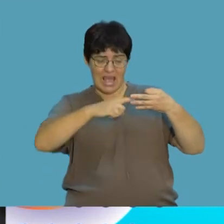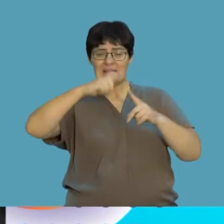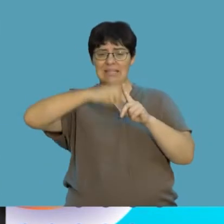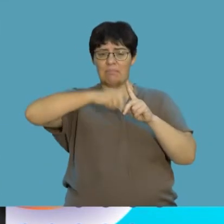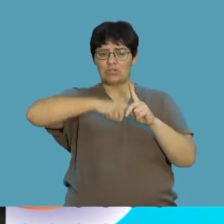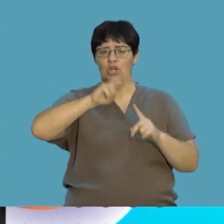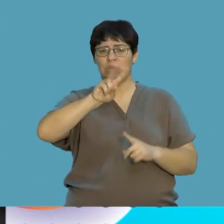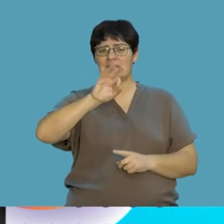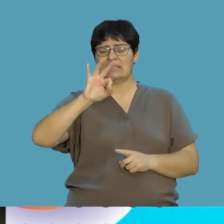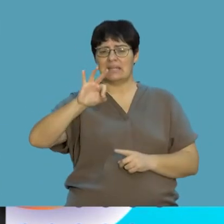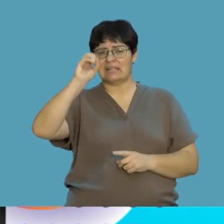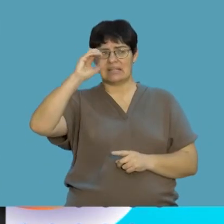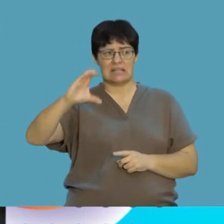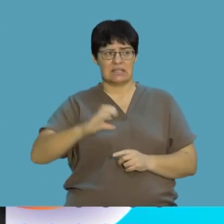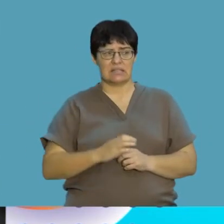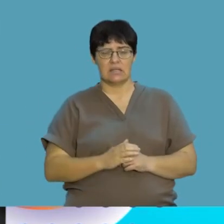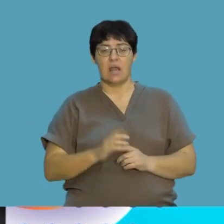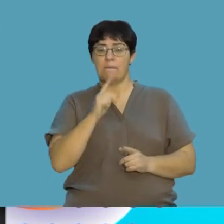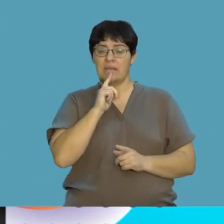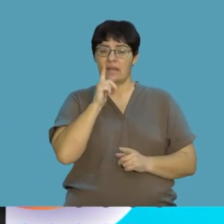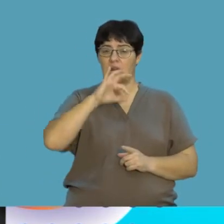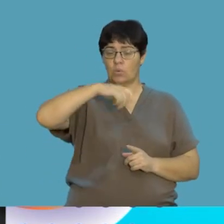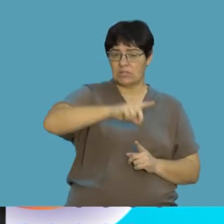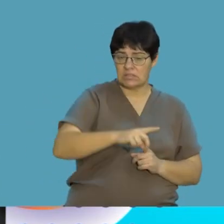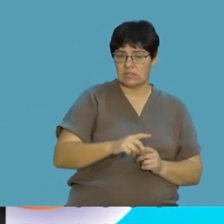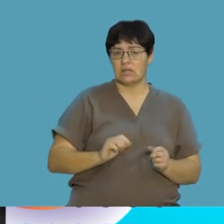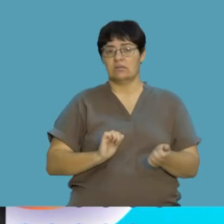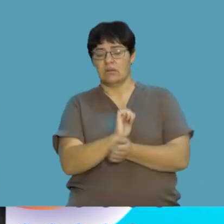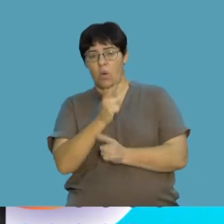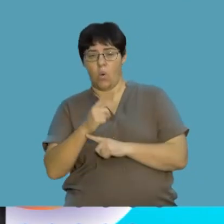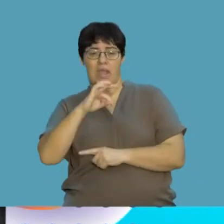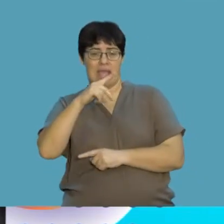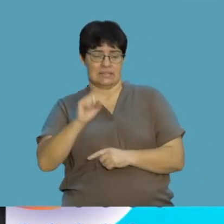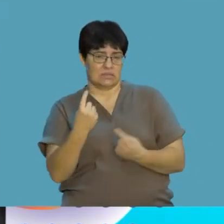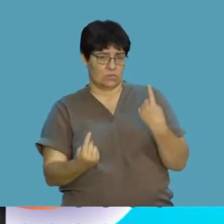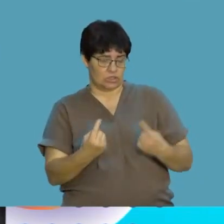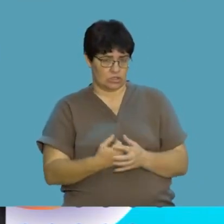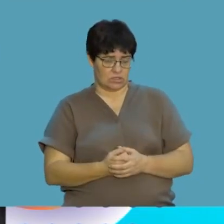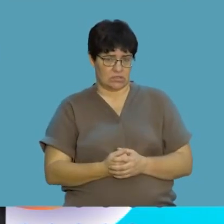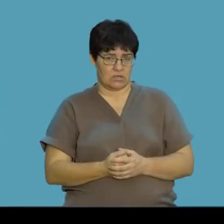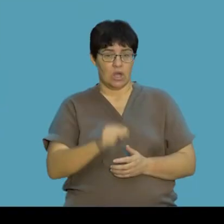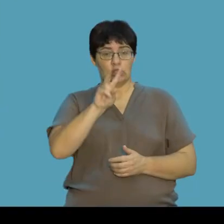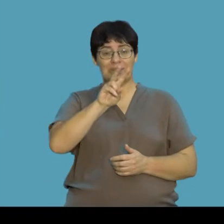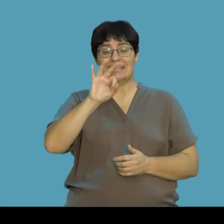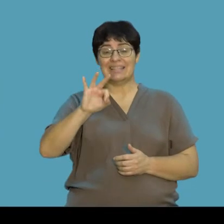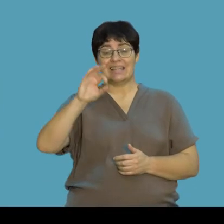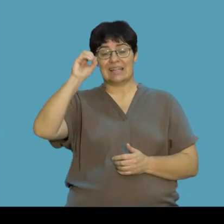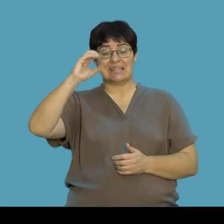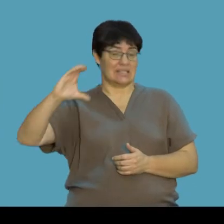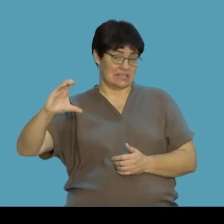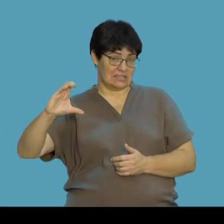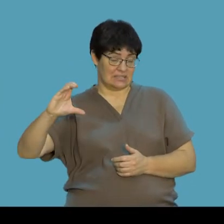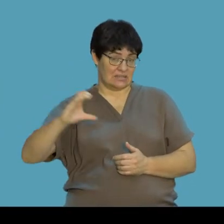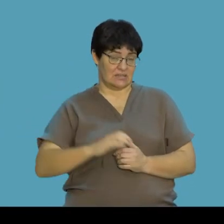of 23 degrees Celsius, does it exist as a liquid, a solid, or a gas? Right. Now at 23 degrees Celsius,